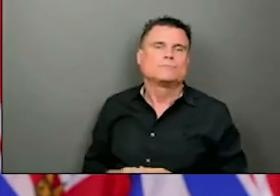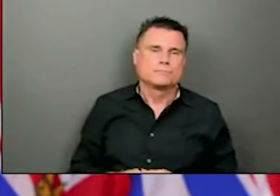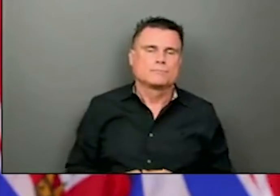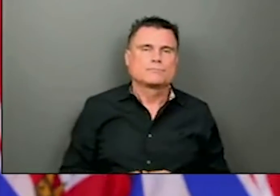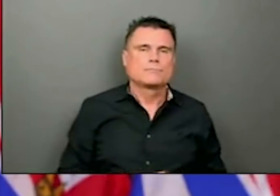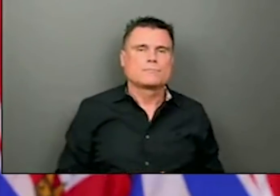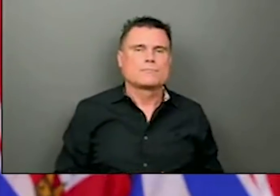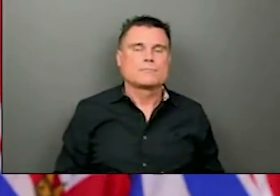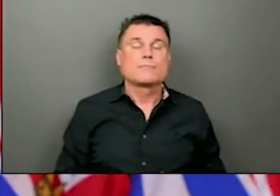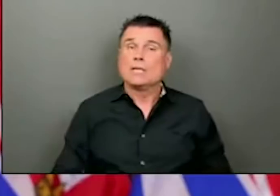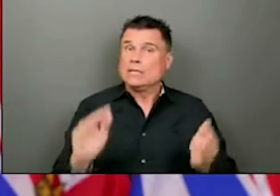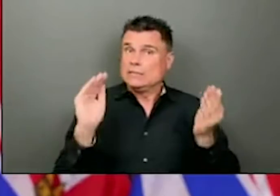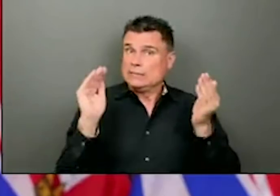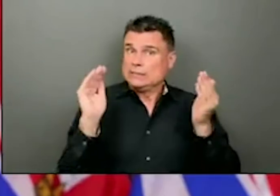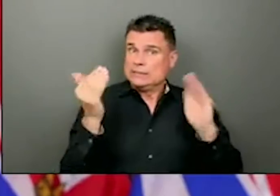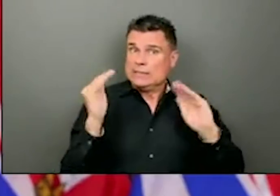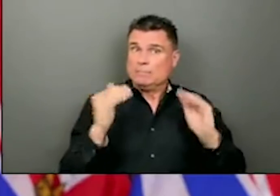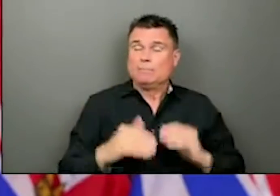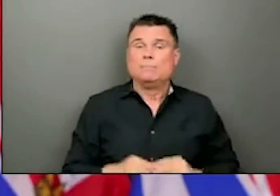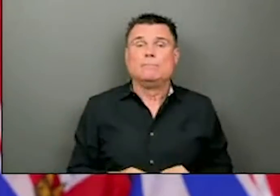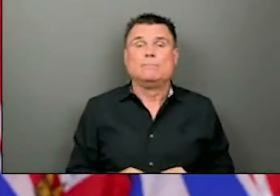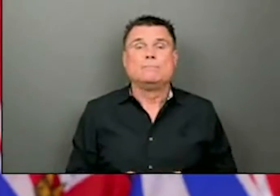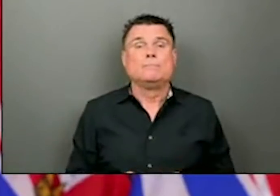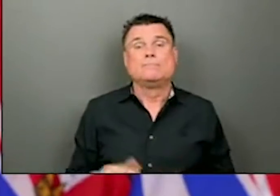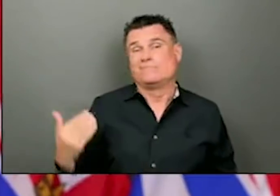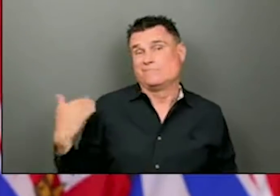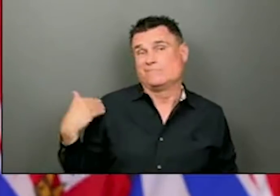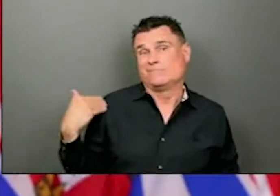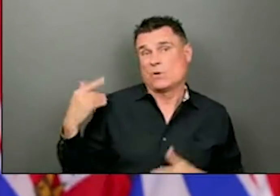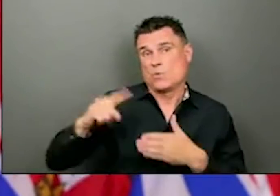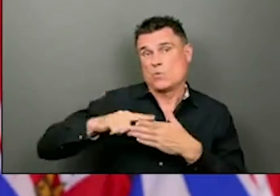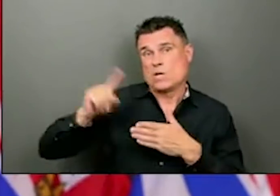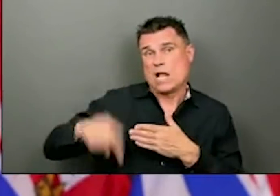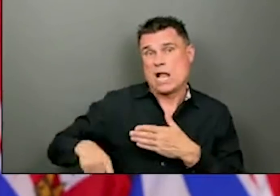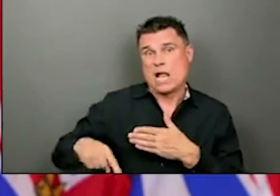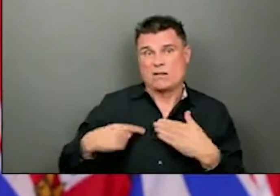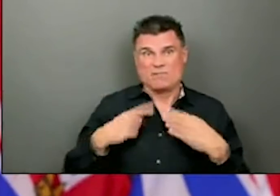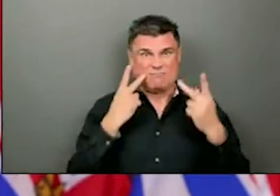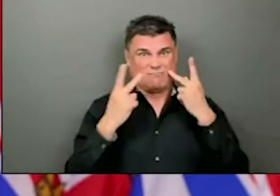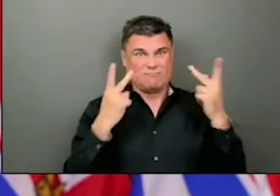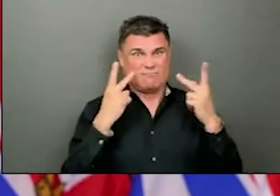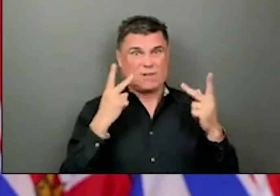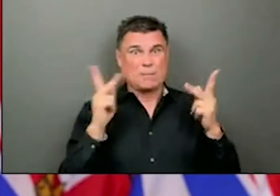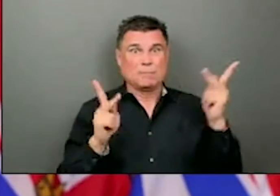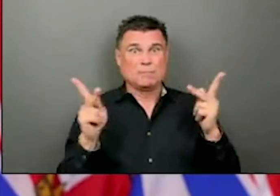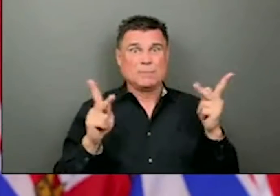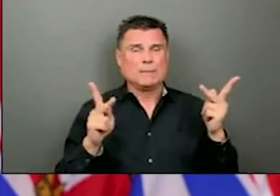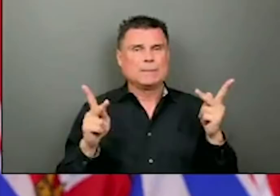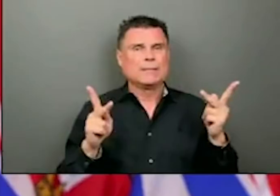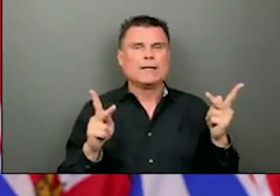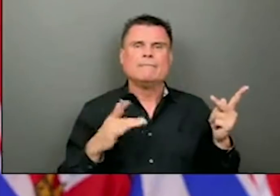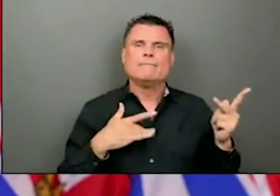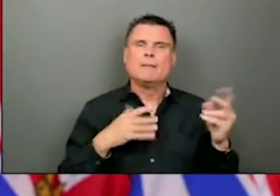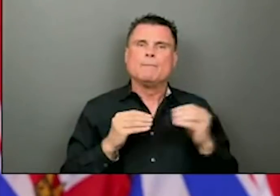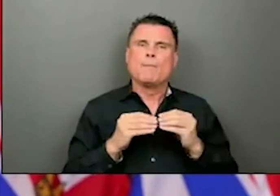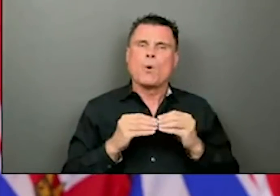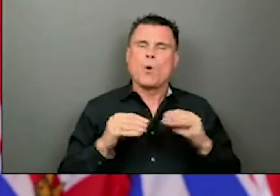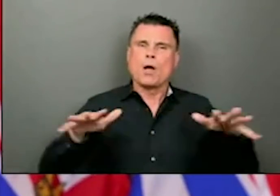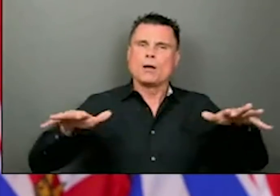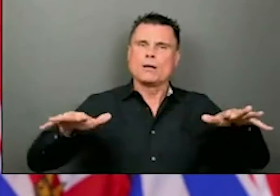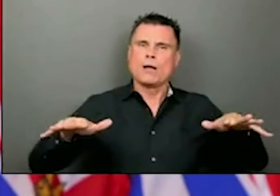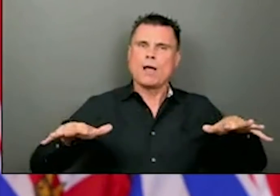weekend than we've had in a long time. A weight had been lifted and a pressure eased. It was, I think, a restorative weekend for